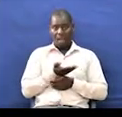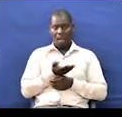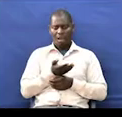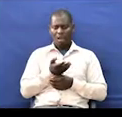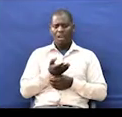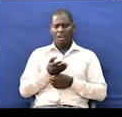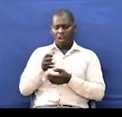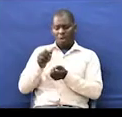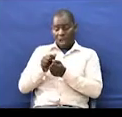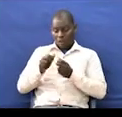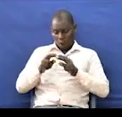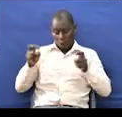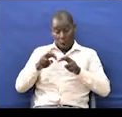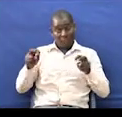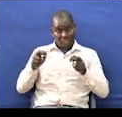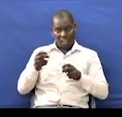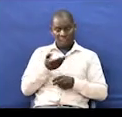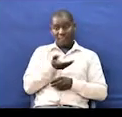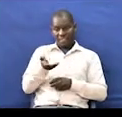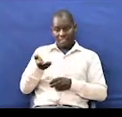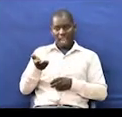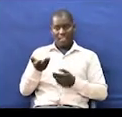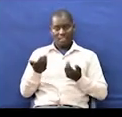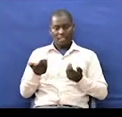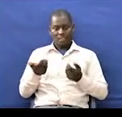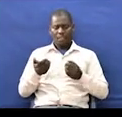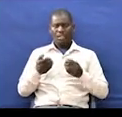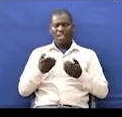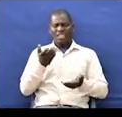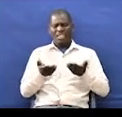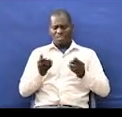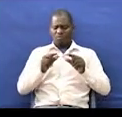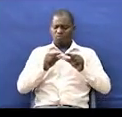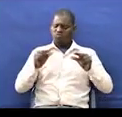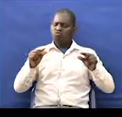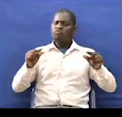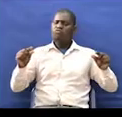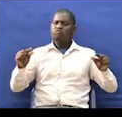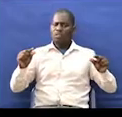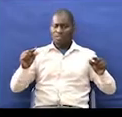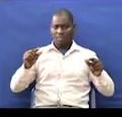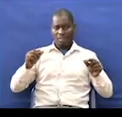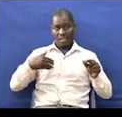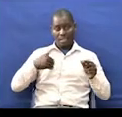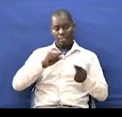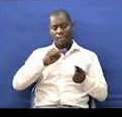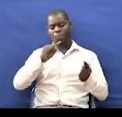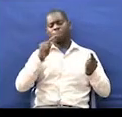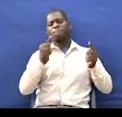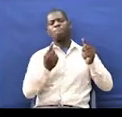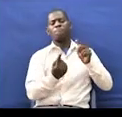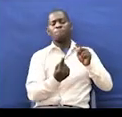observed that as the distance increases, also the turning point also increases. As it increases, the